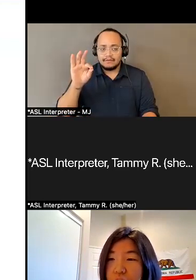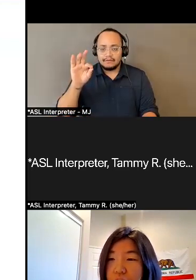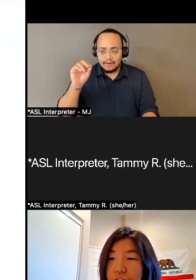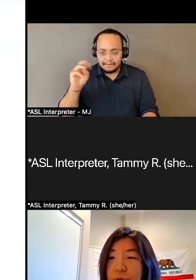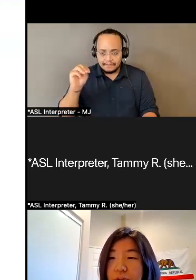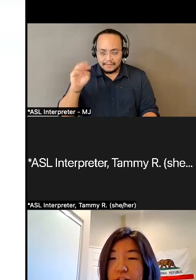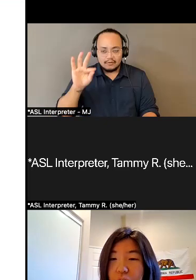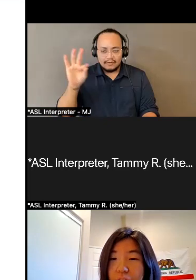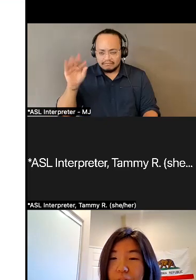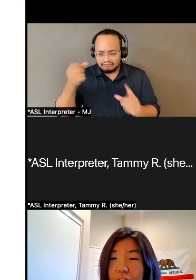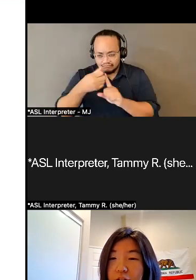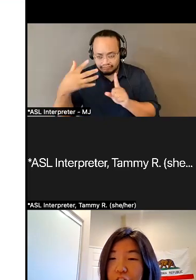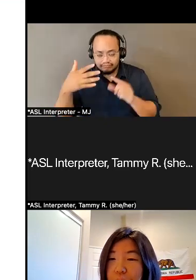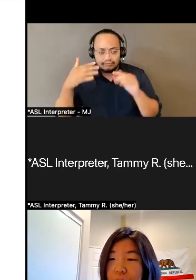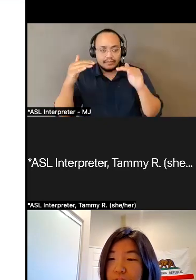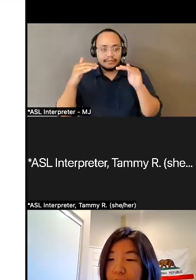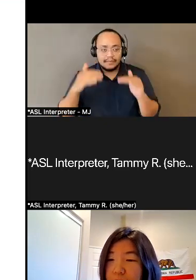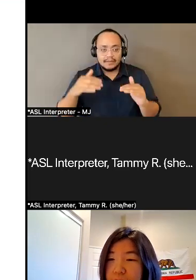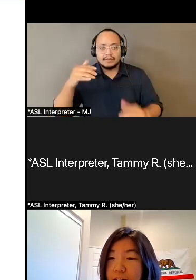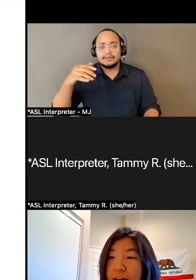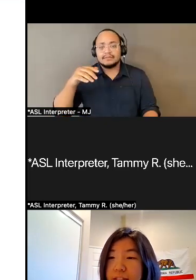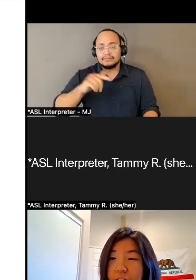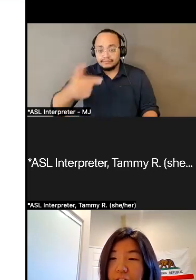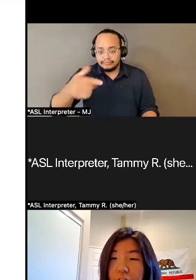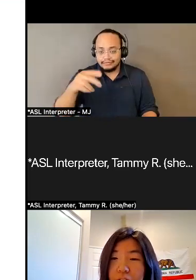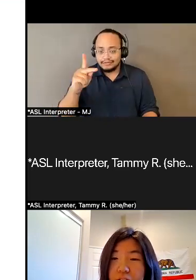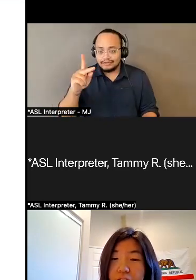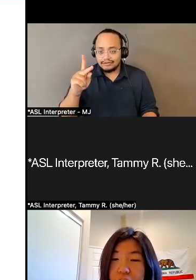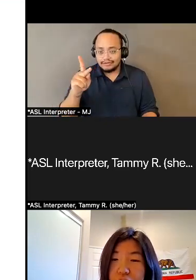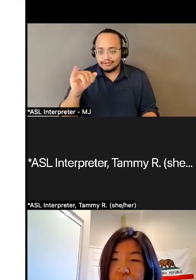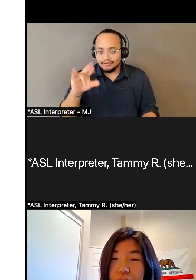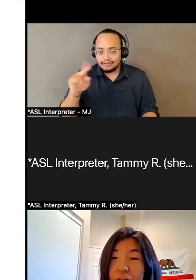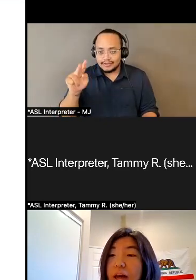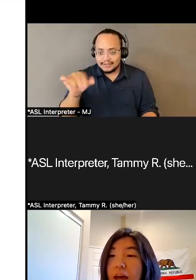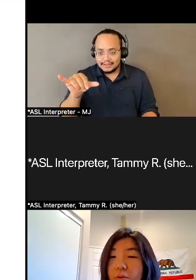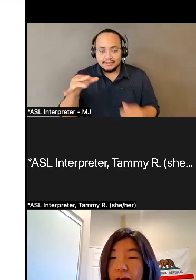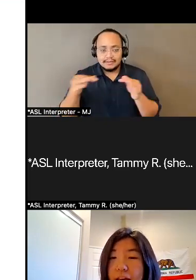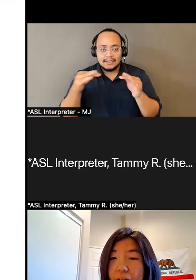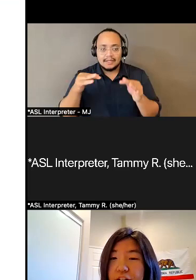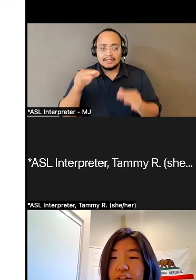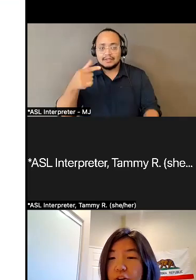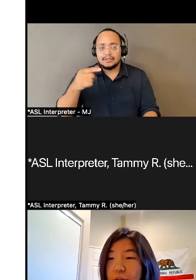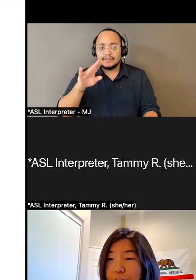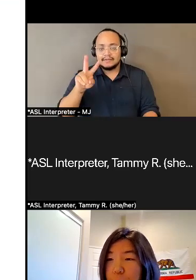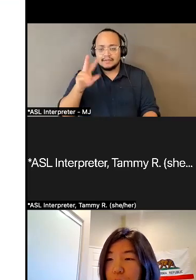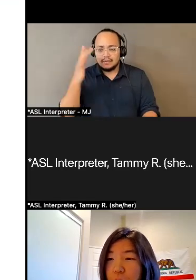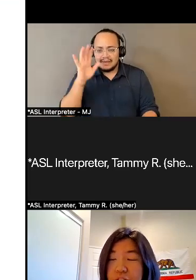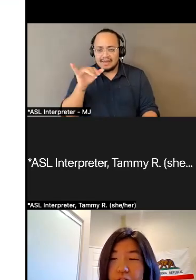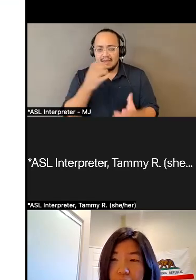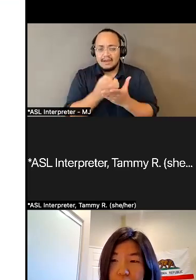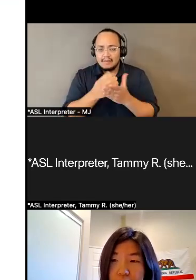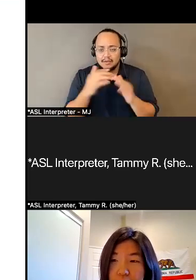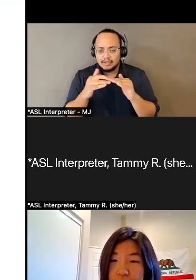to Kirkley, who will describe on how gender-based violence is an economic justice issue and why cash is so valuable